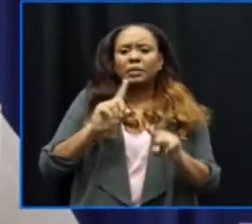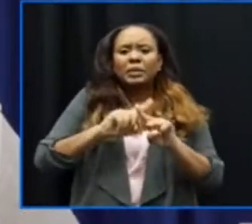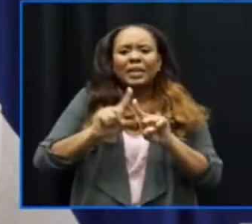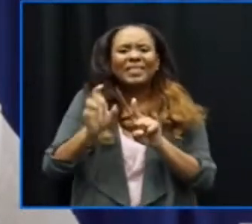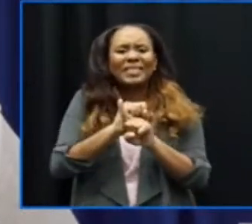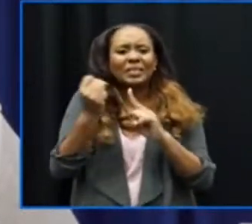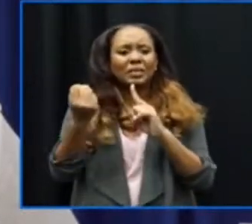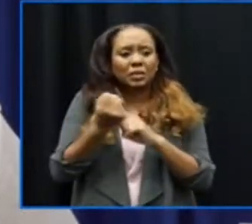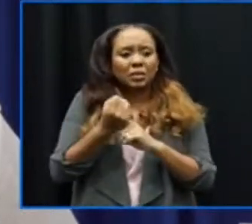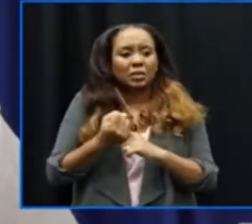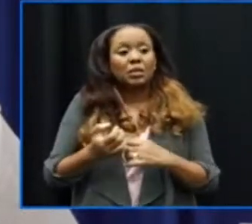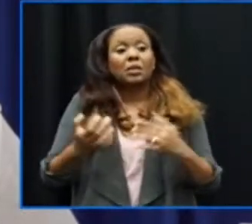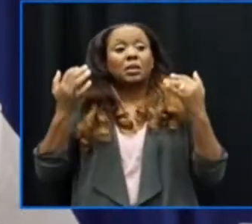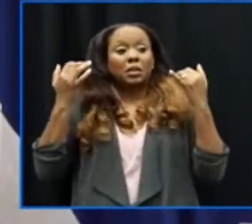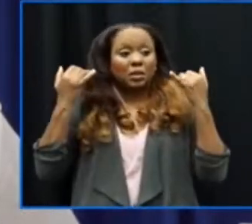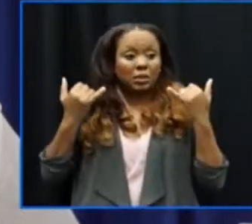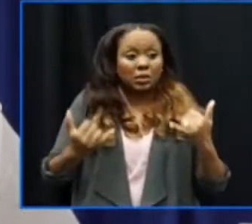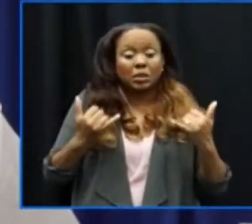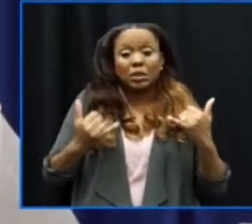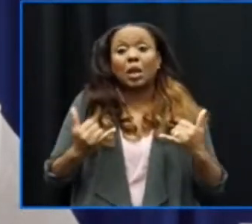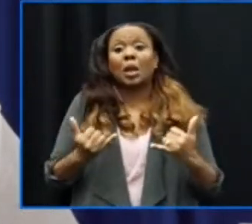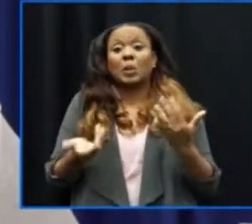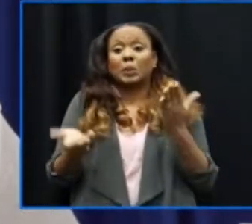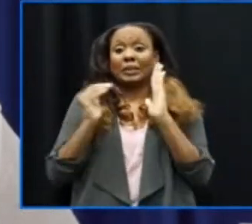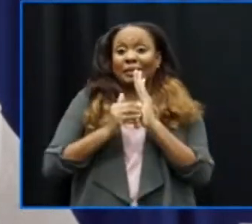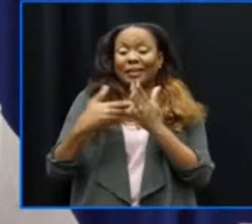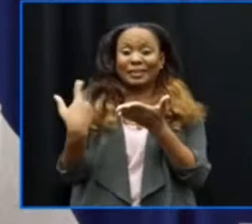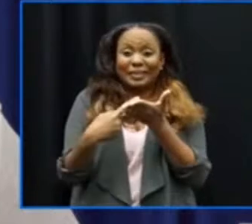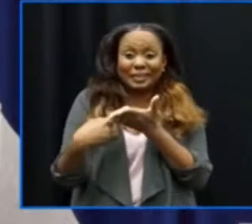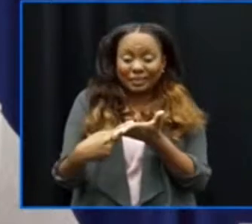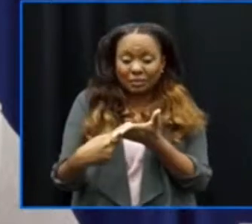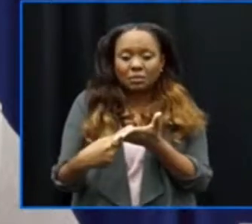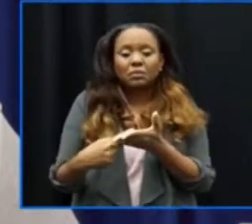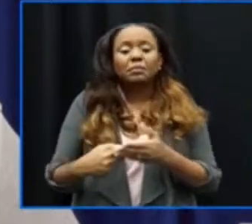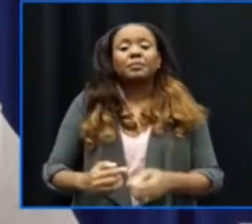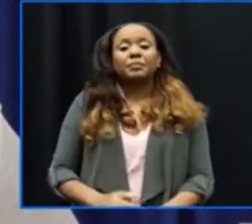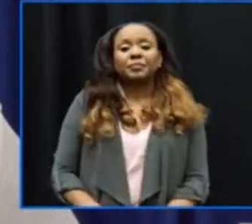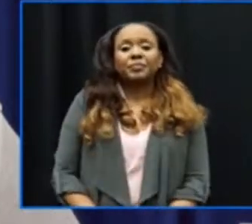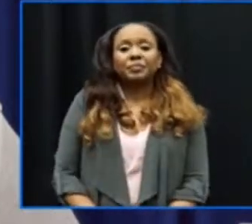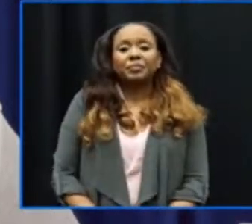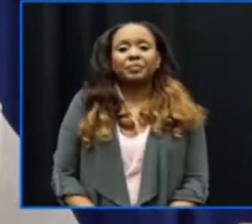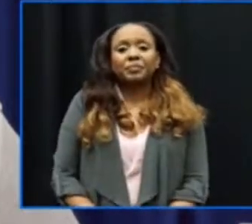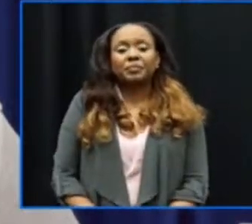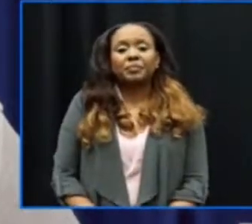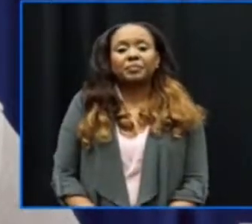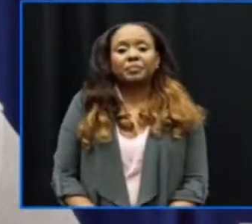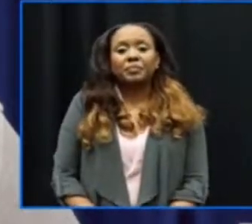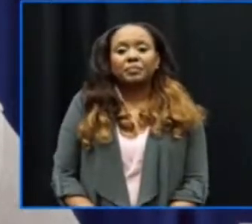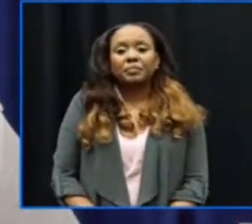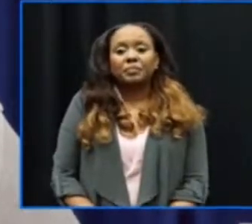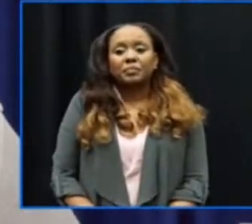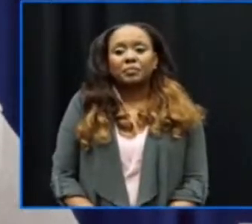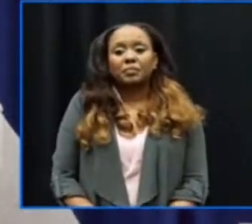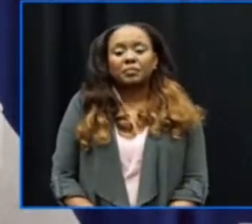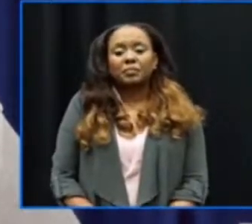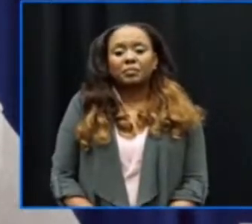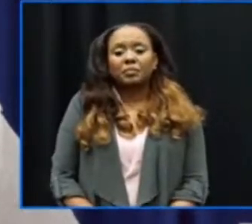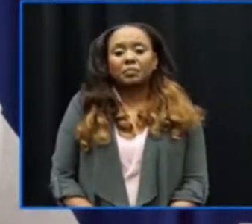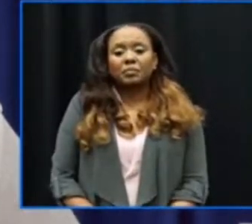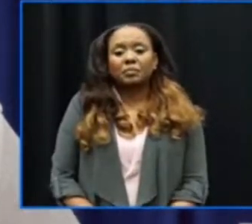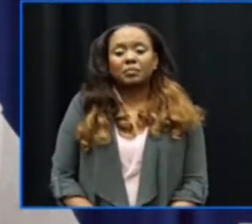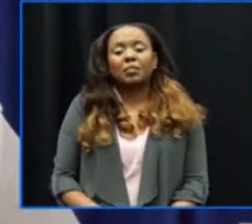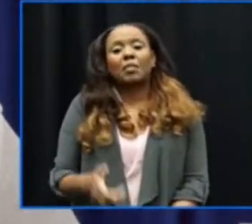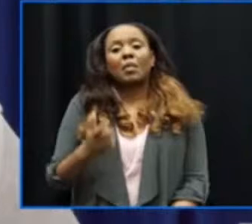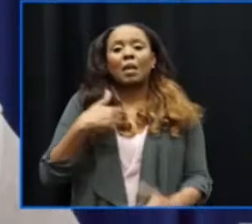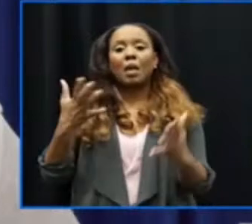are at a similar moment in time. At this point, therefore, I'd like to invite the Actuary of the